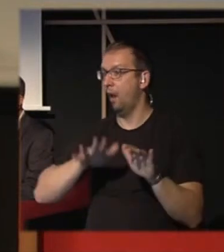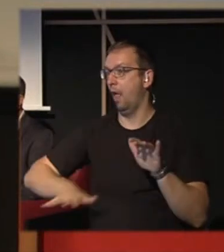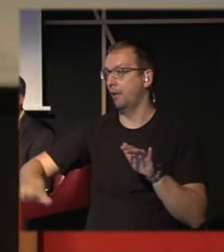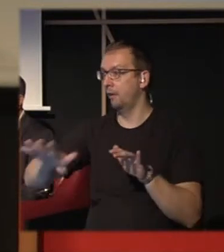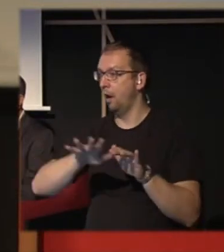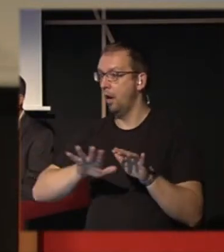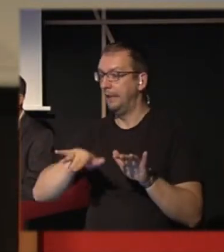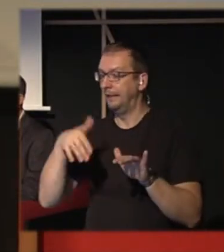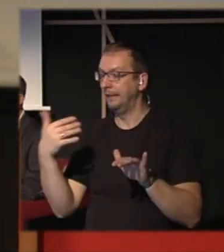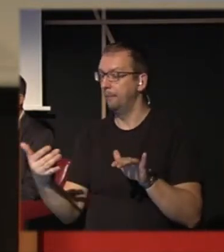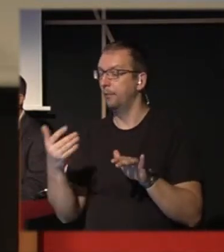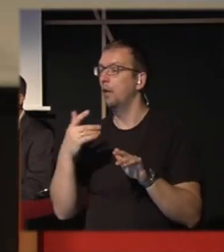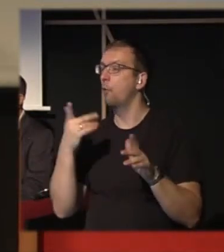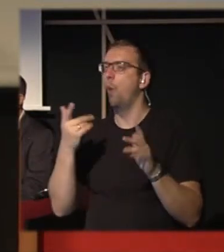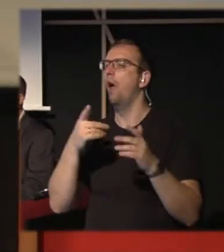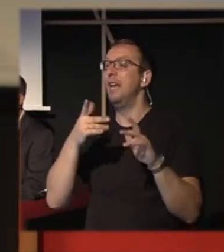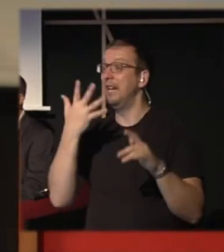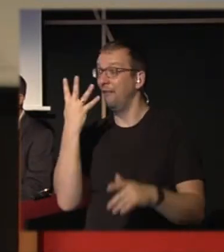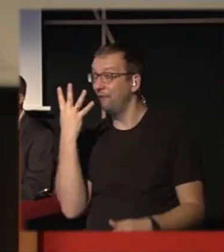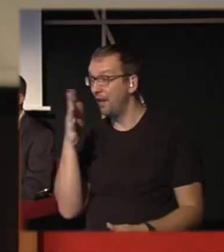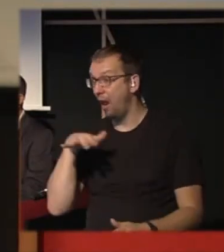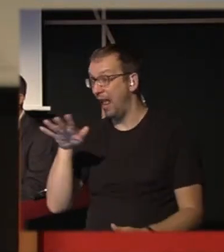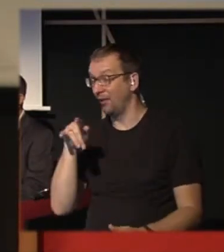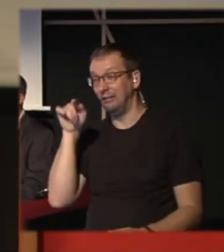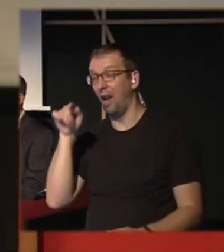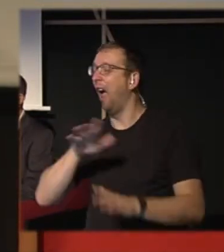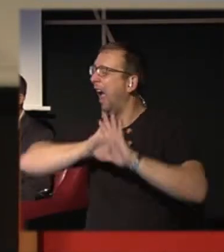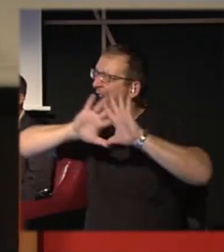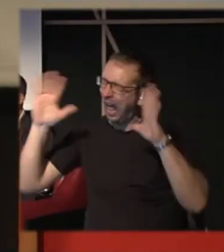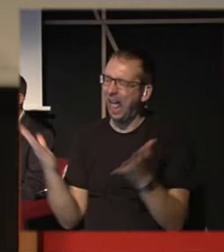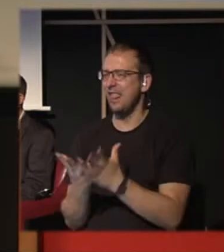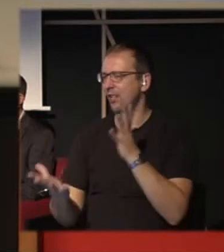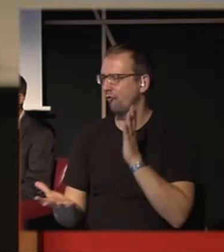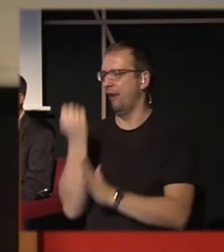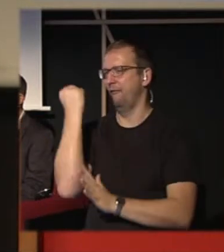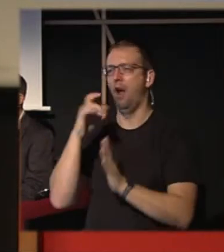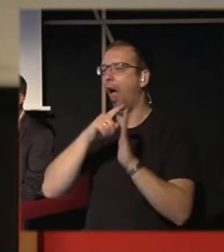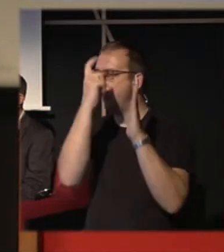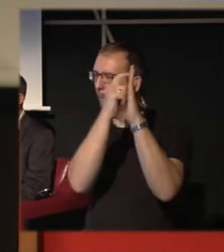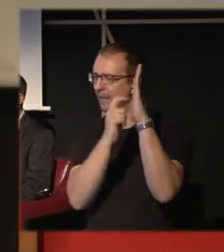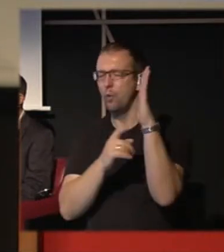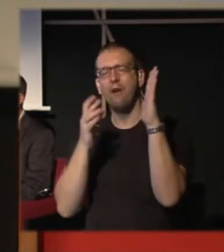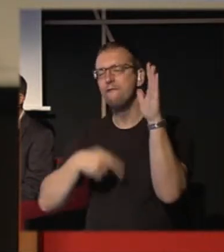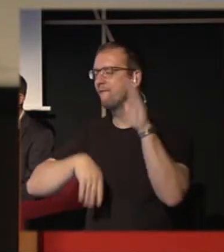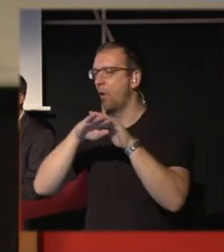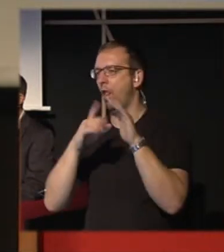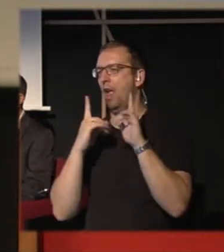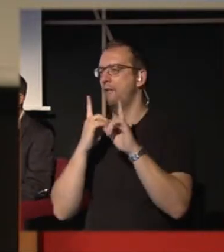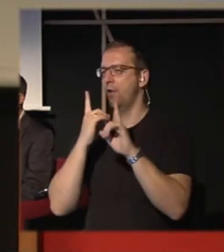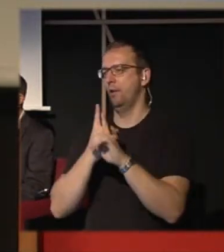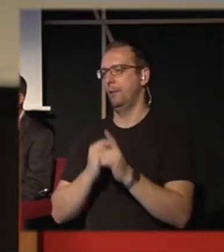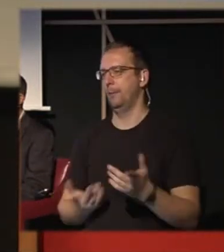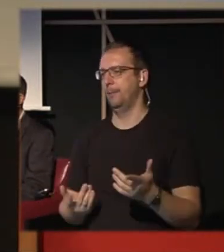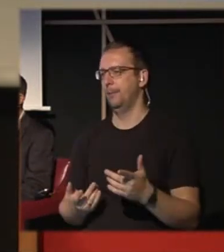In terms of training, the last year, CAFE held several diet trainings,